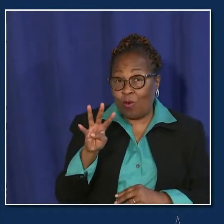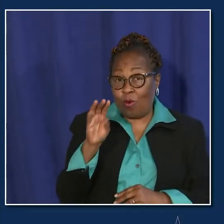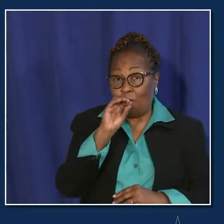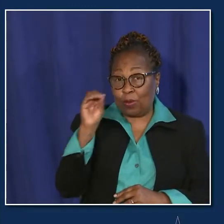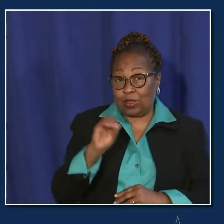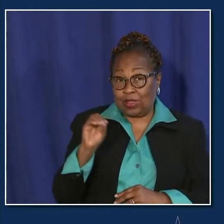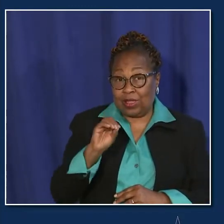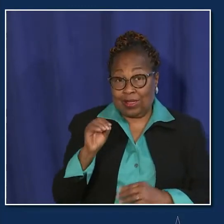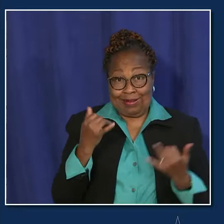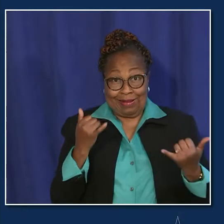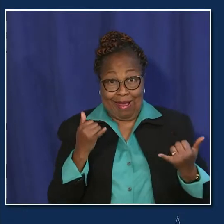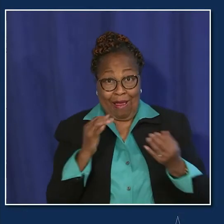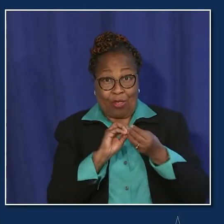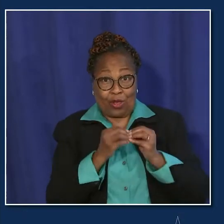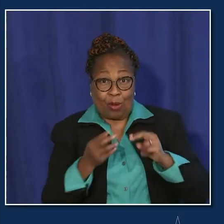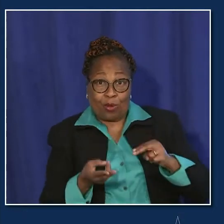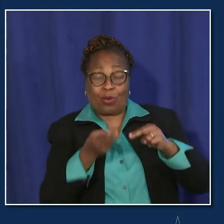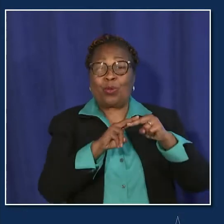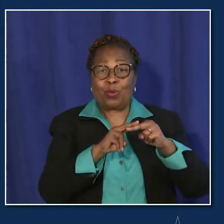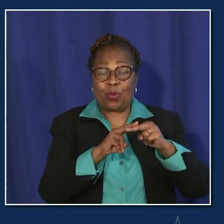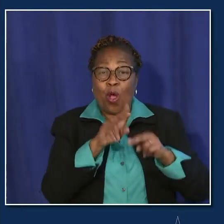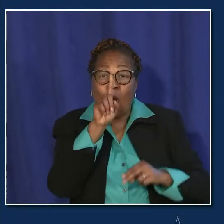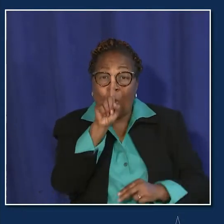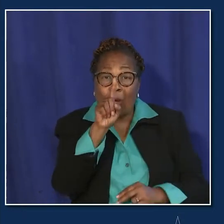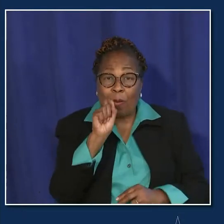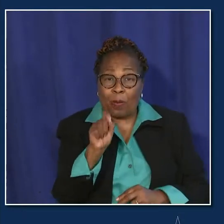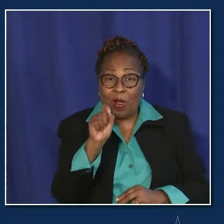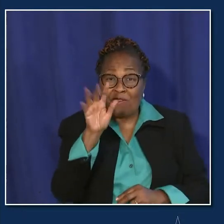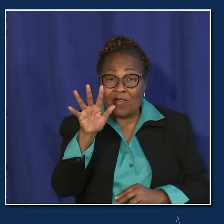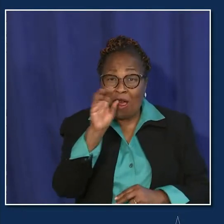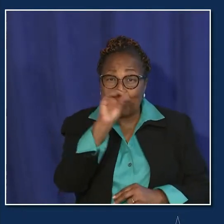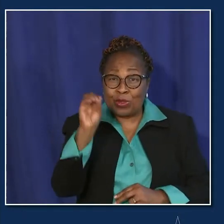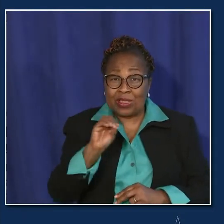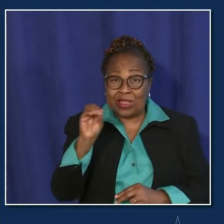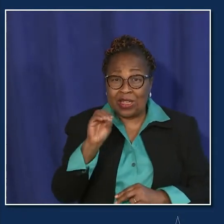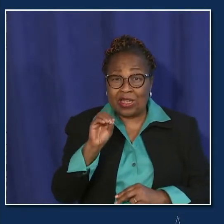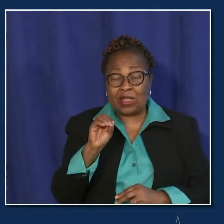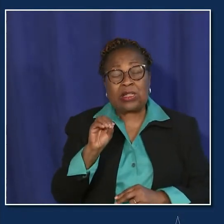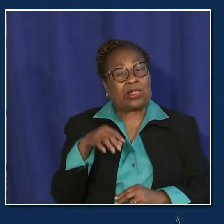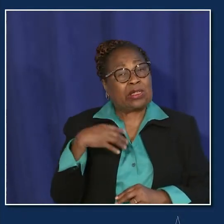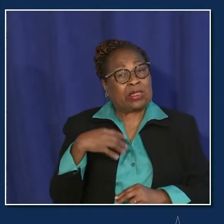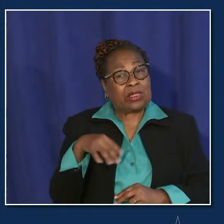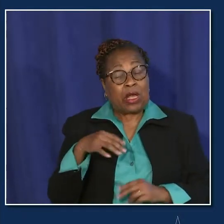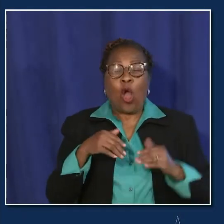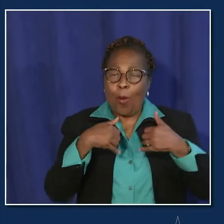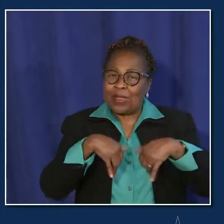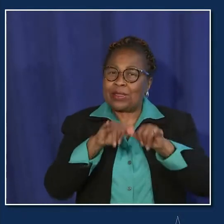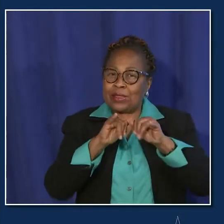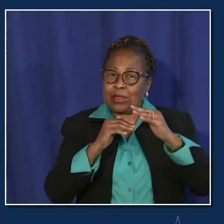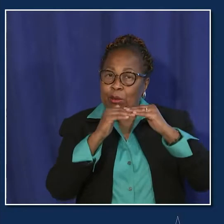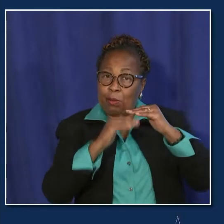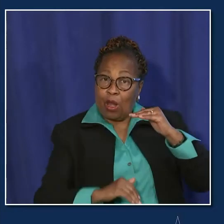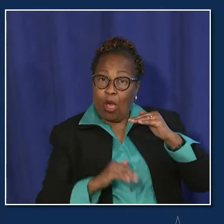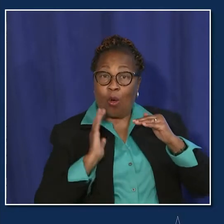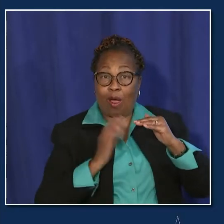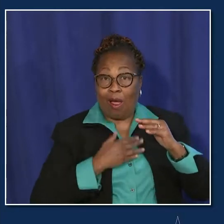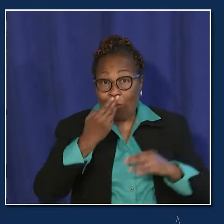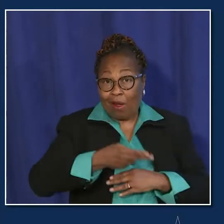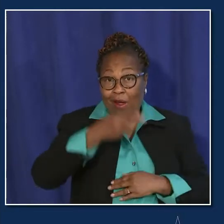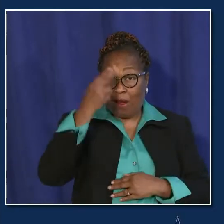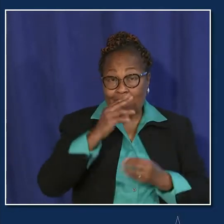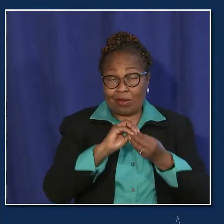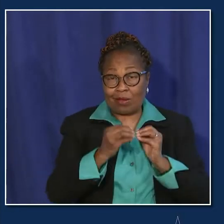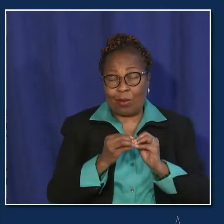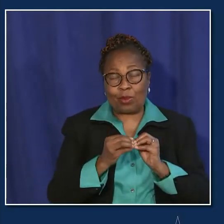0.4%, but now the number is up to 1.5%. And while these rates are still below our peaks, it's still